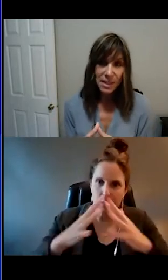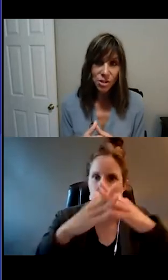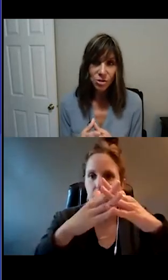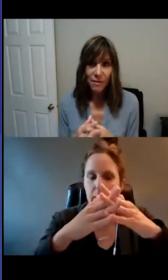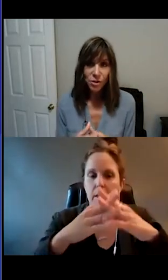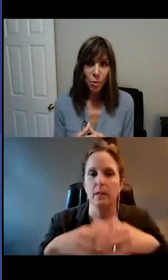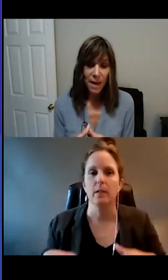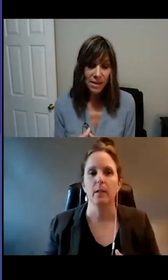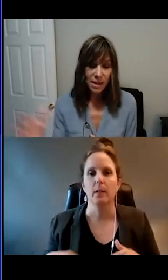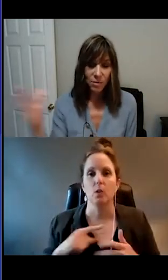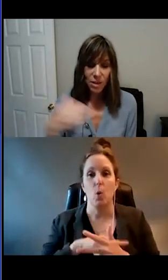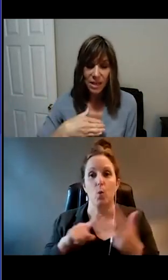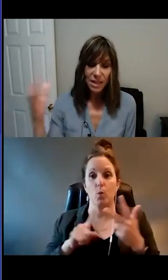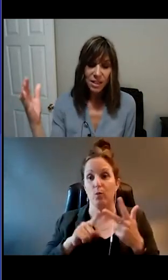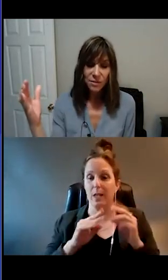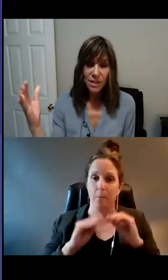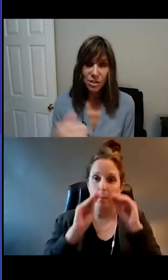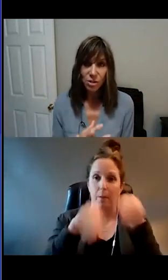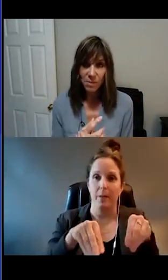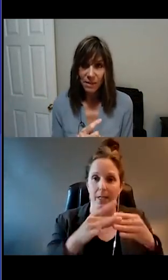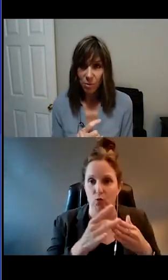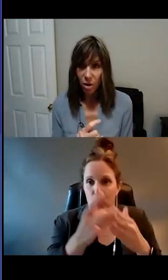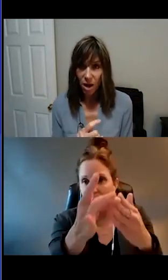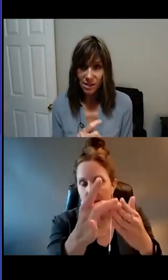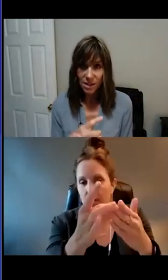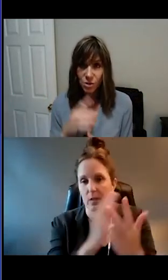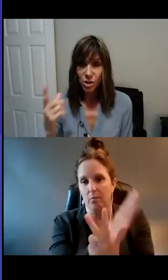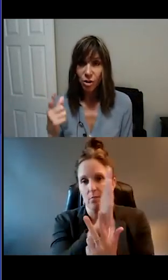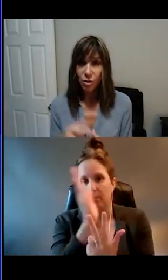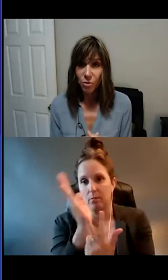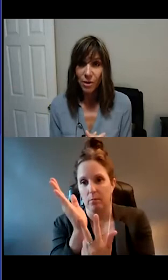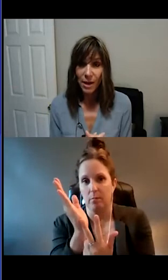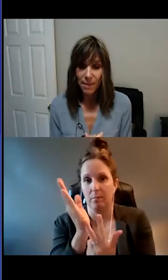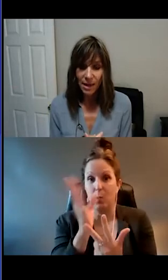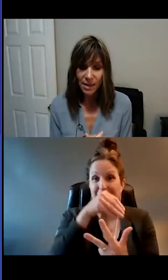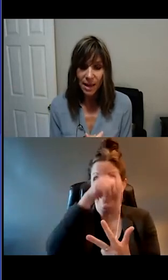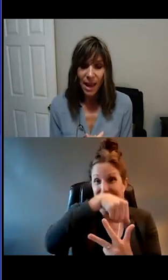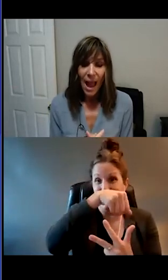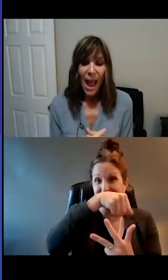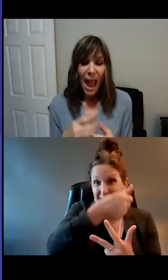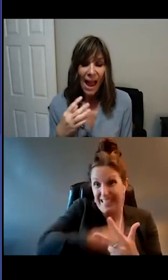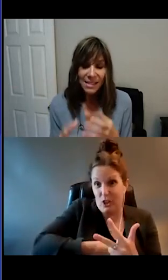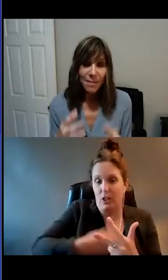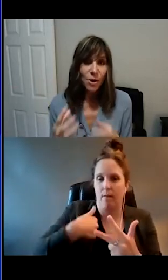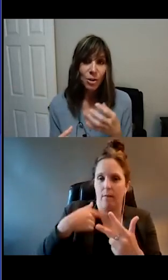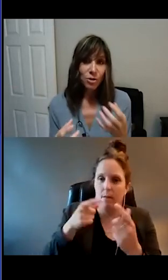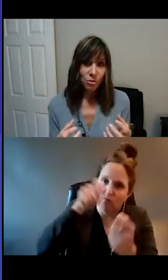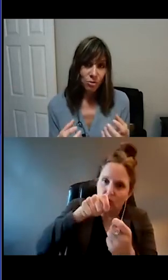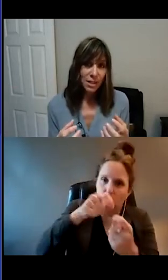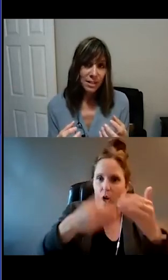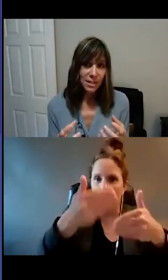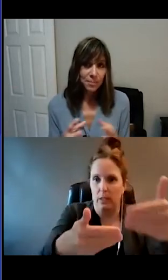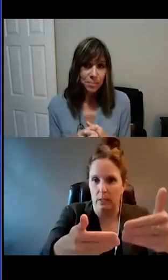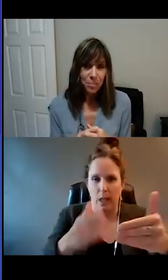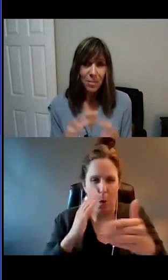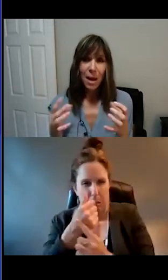3 implementation driver domains, and within each of these are specific processes, which I'll go through in a minute. As I'm going